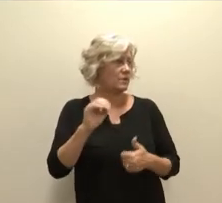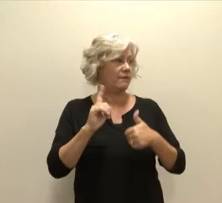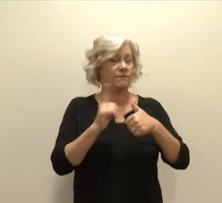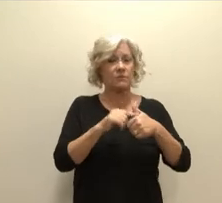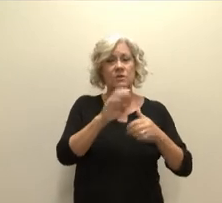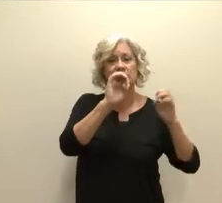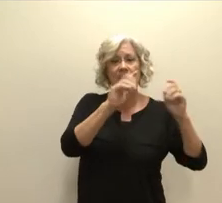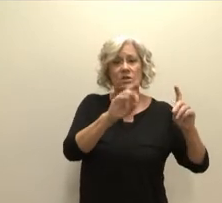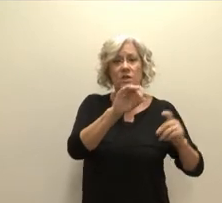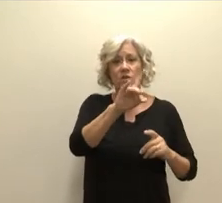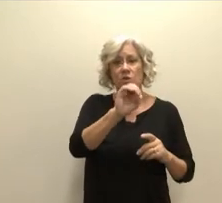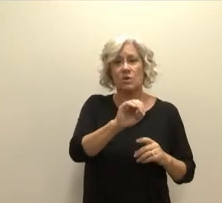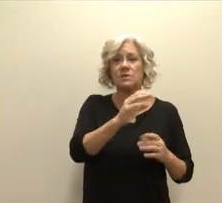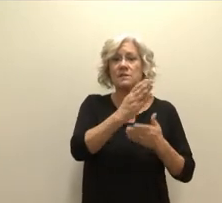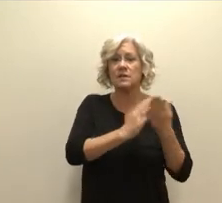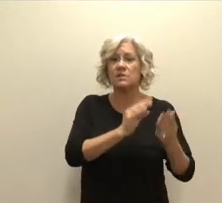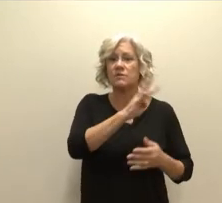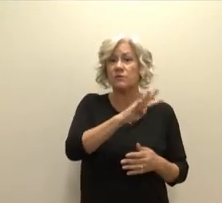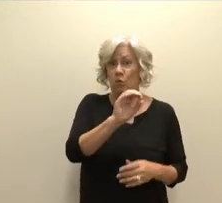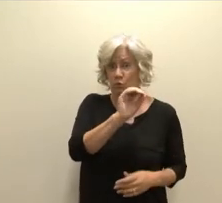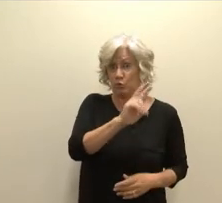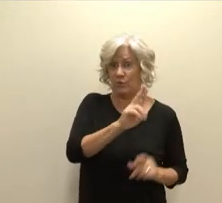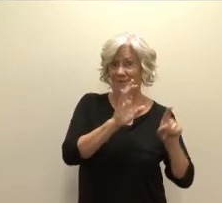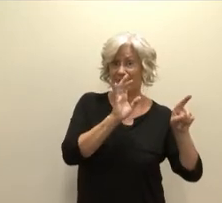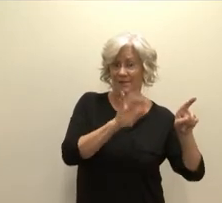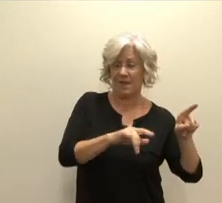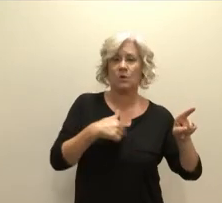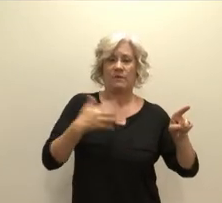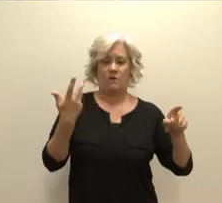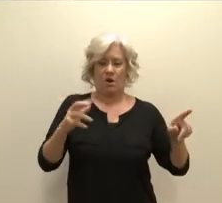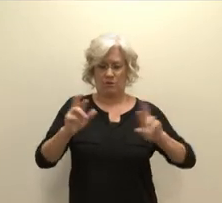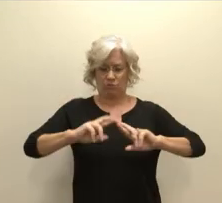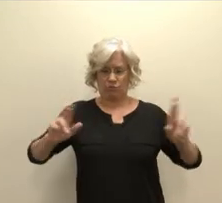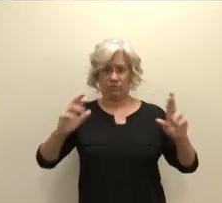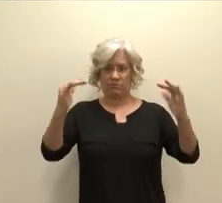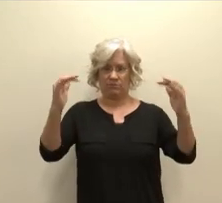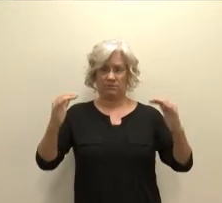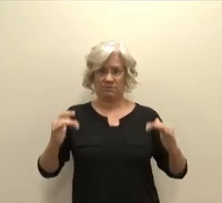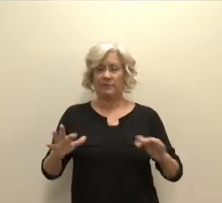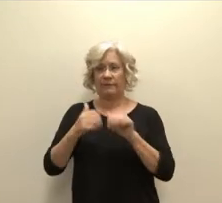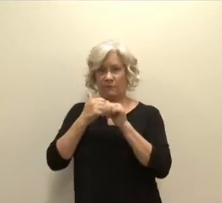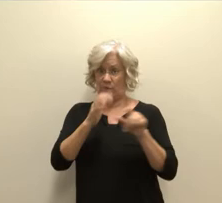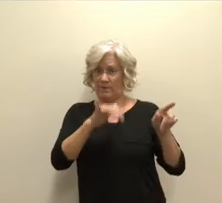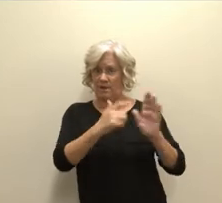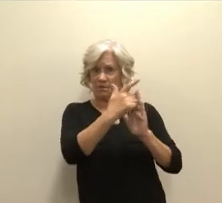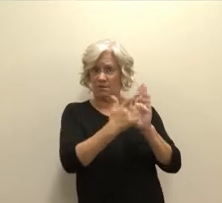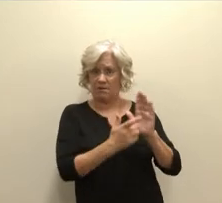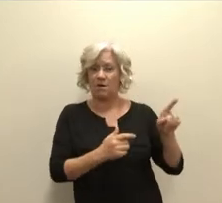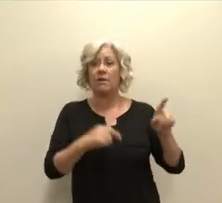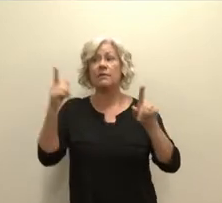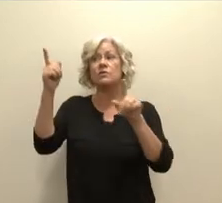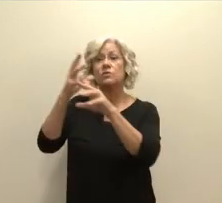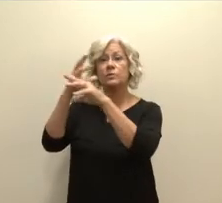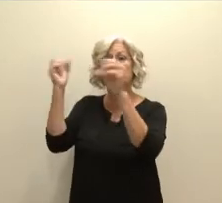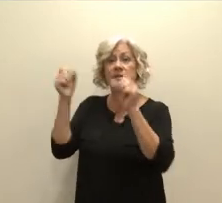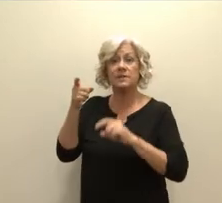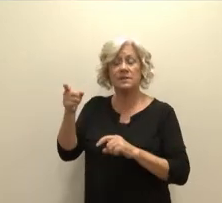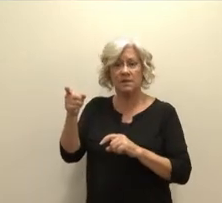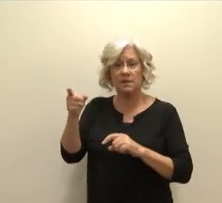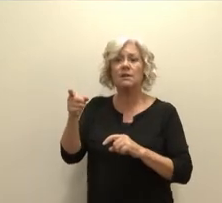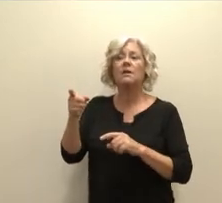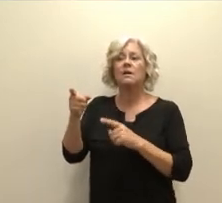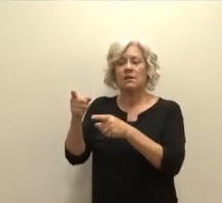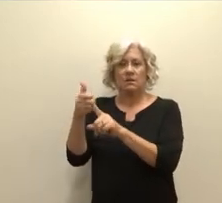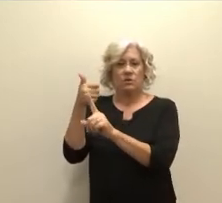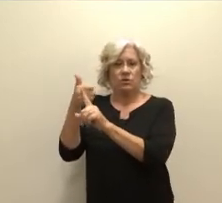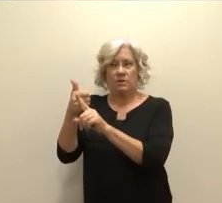Section 44002. We have prepared it in accordance with law. The superintendent is charged with